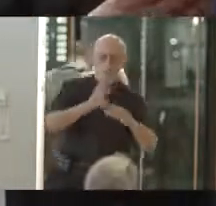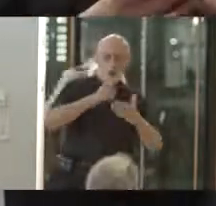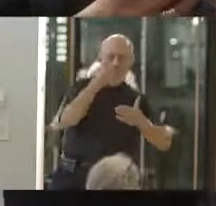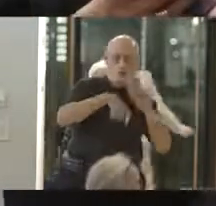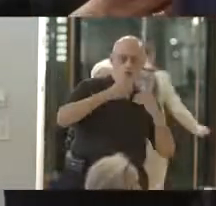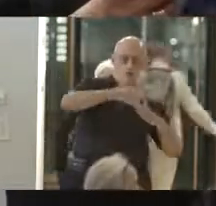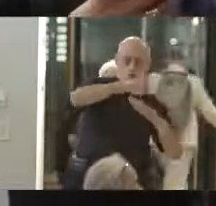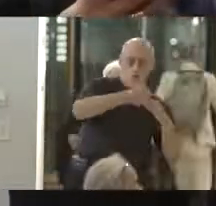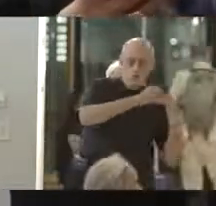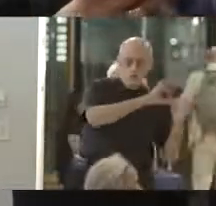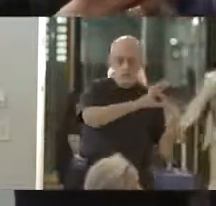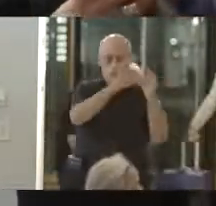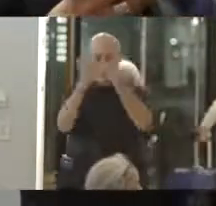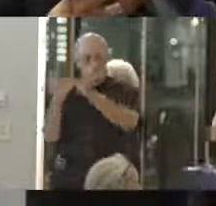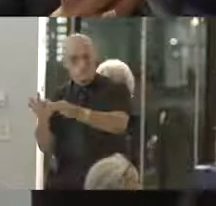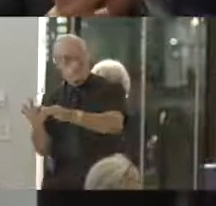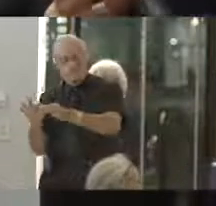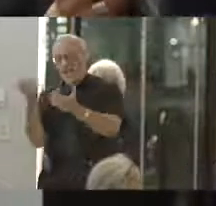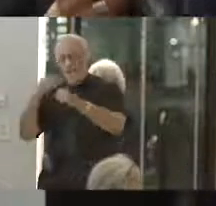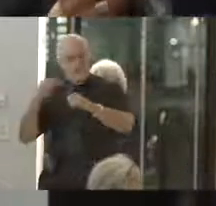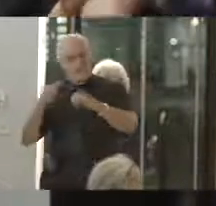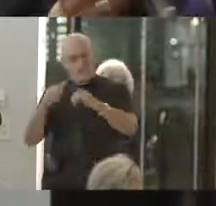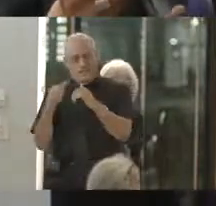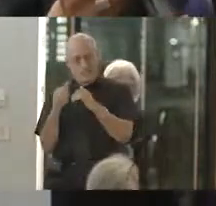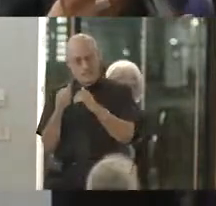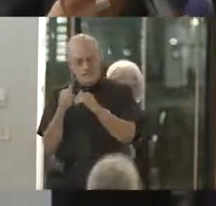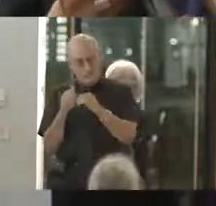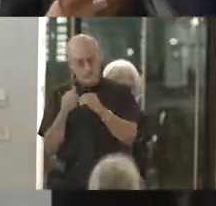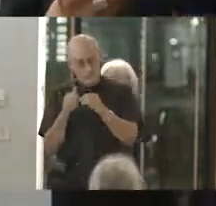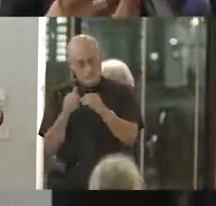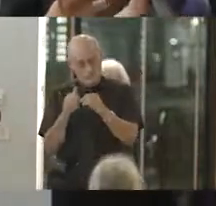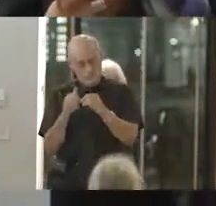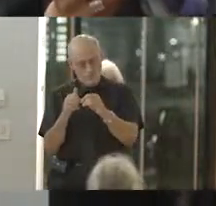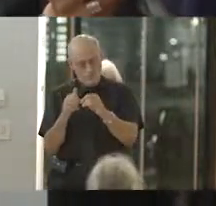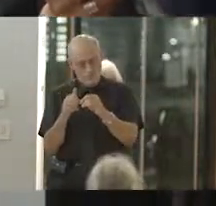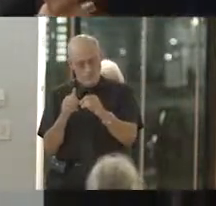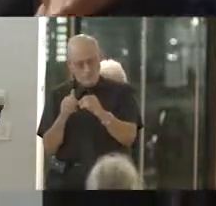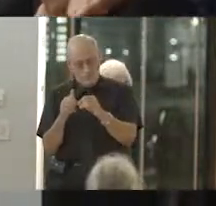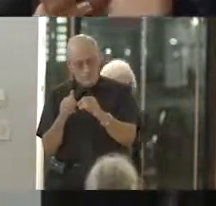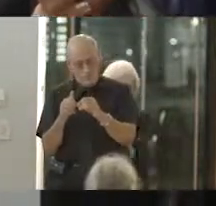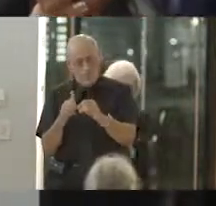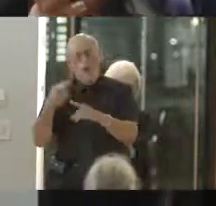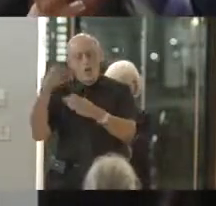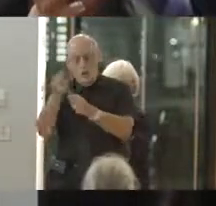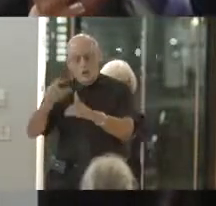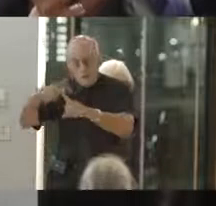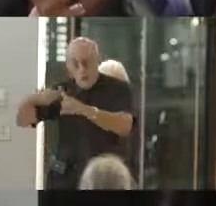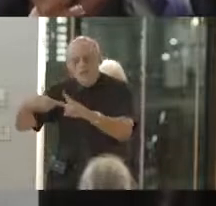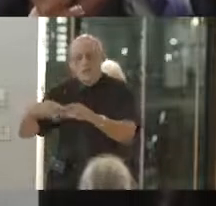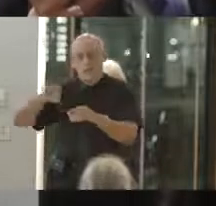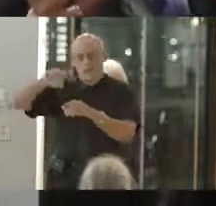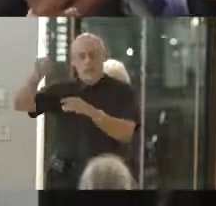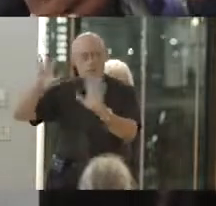for these projects or any connection between our costs for these projects, ground rent, and